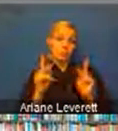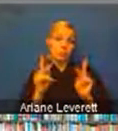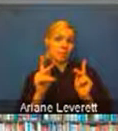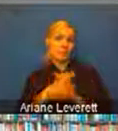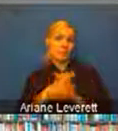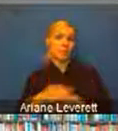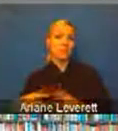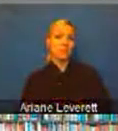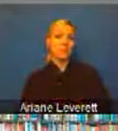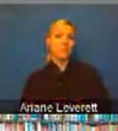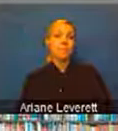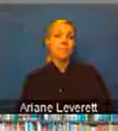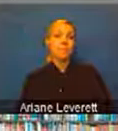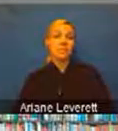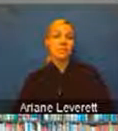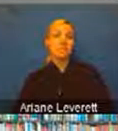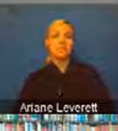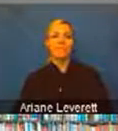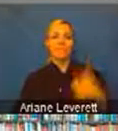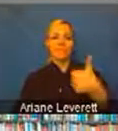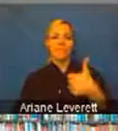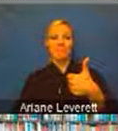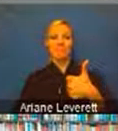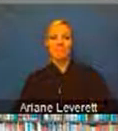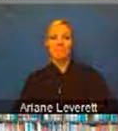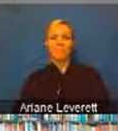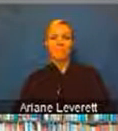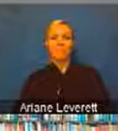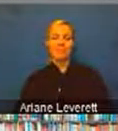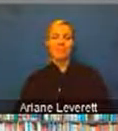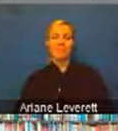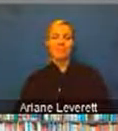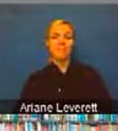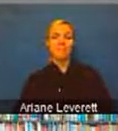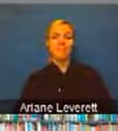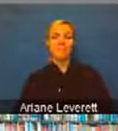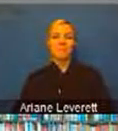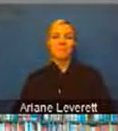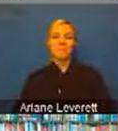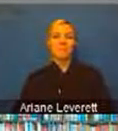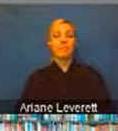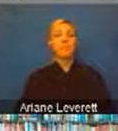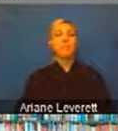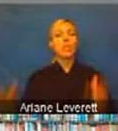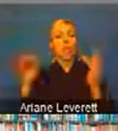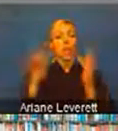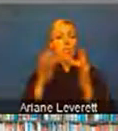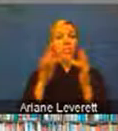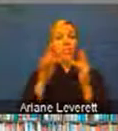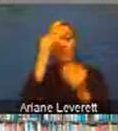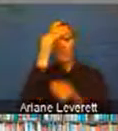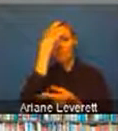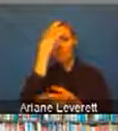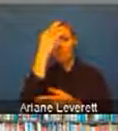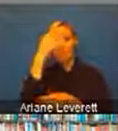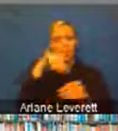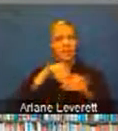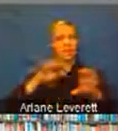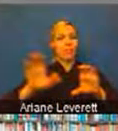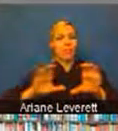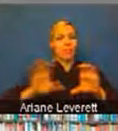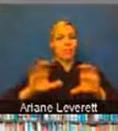where they have a free build system. They go a bit a special way because for them inclusive education, not everybody has to be in the same school,